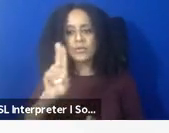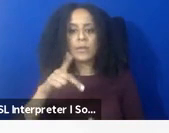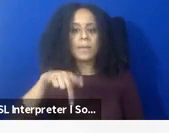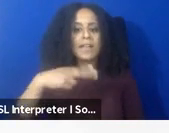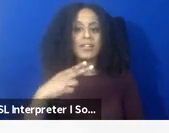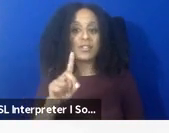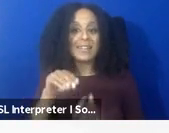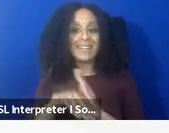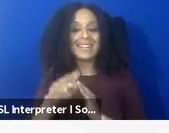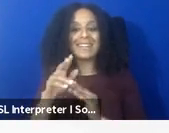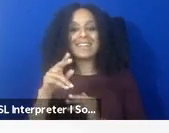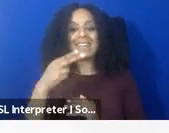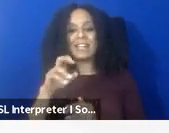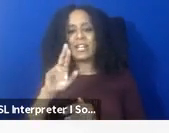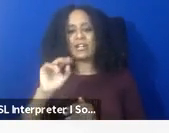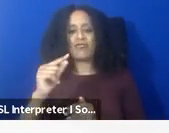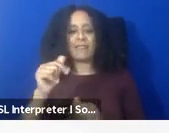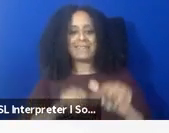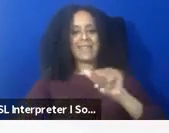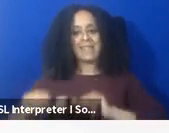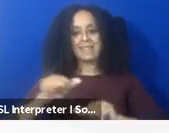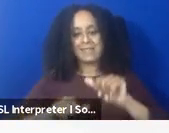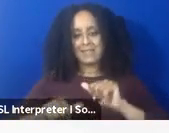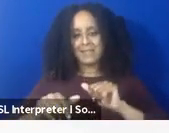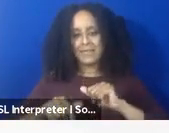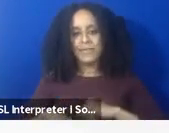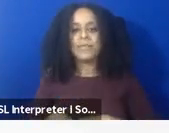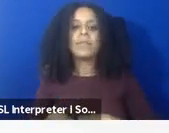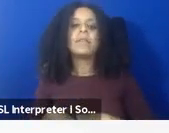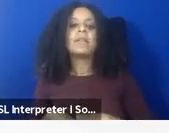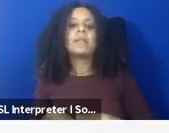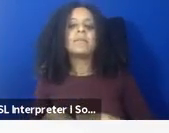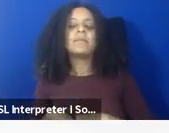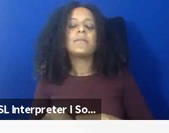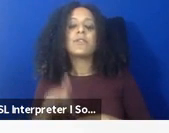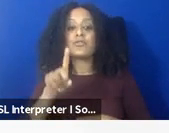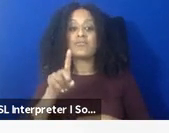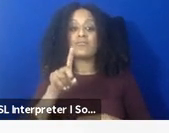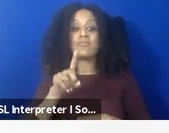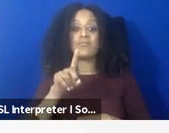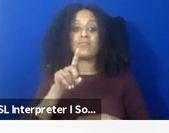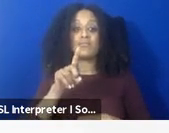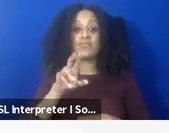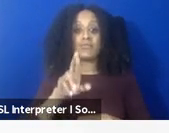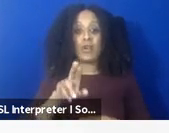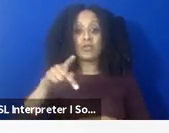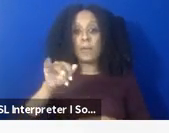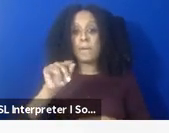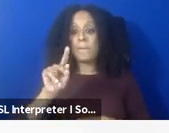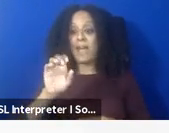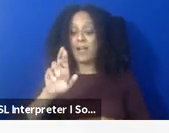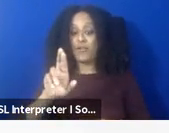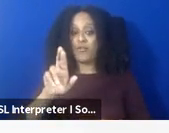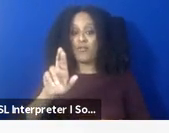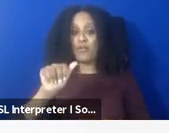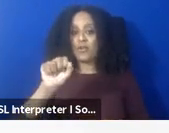Hearing Sciences, also from Vanderbilt University. Dr. Aaron Piker is an associate